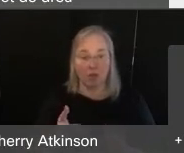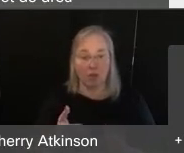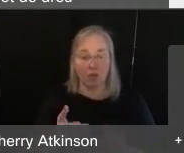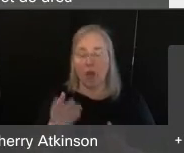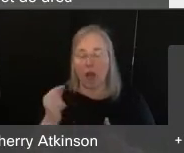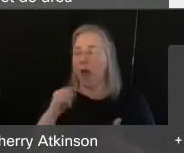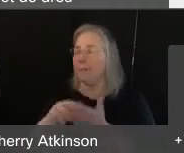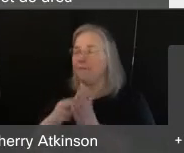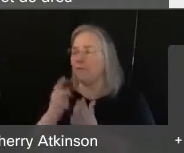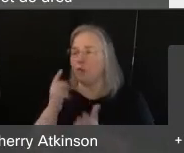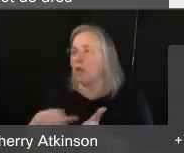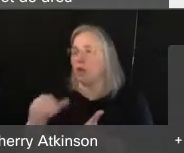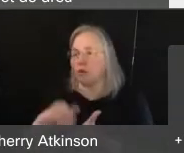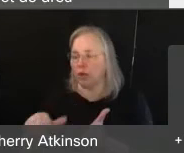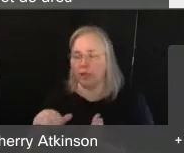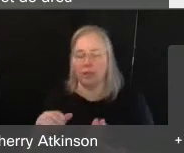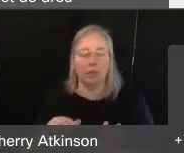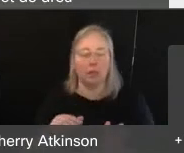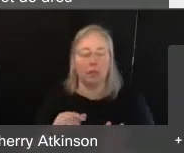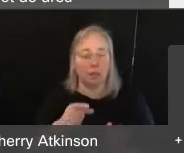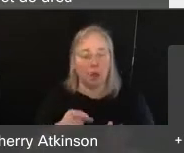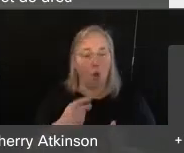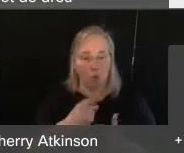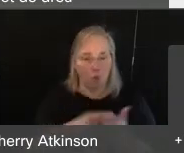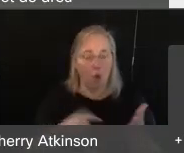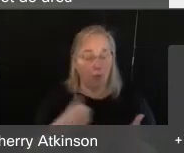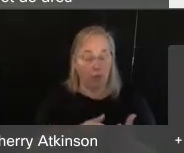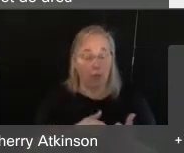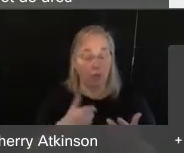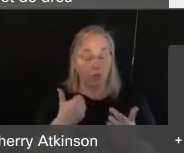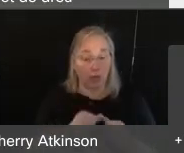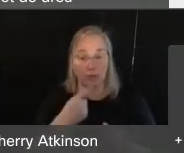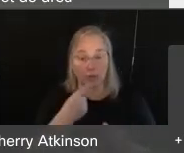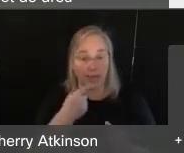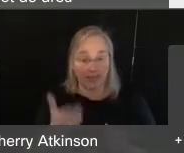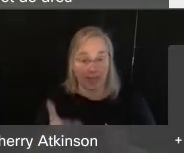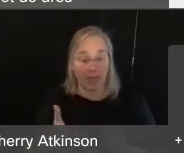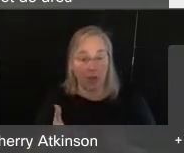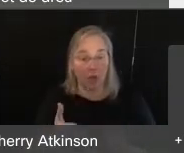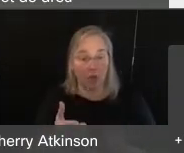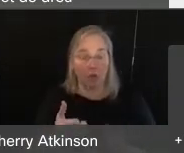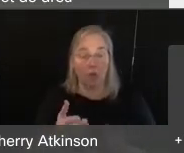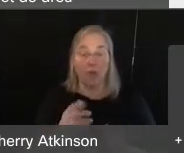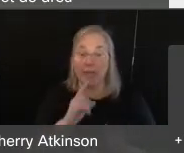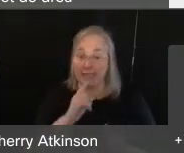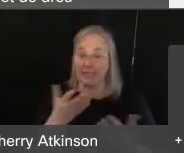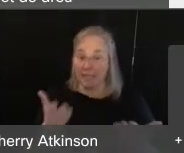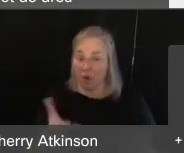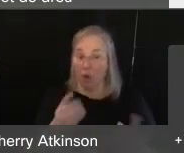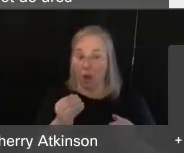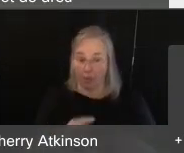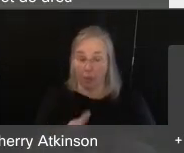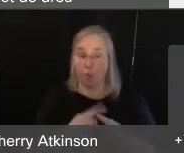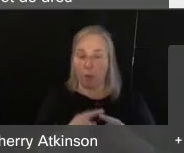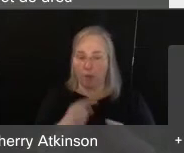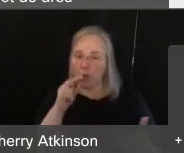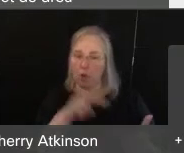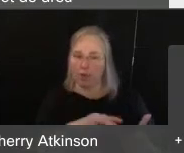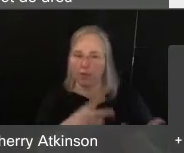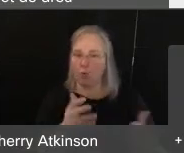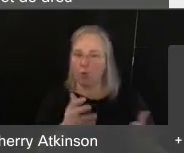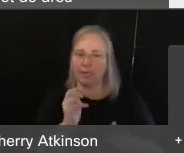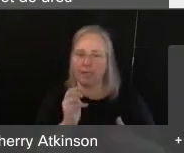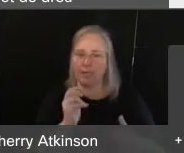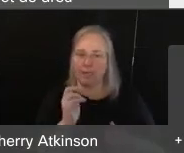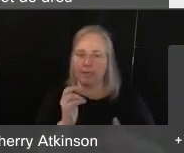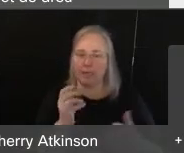say there is there an opportunity when we're looking at the existing capital that's